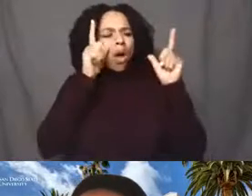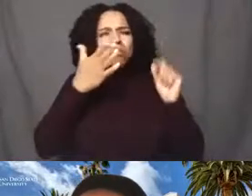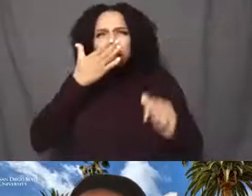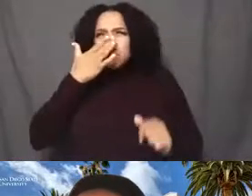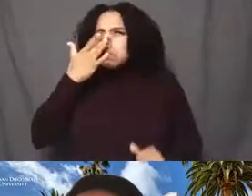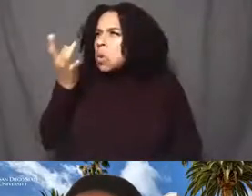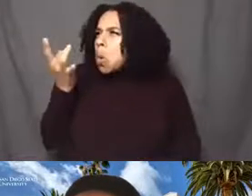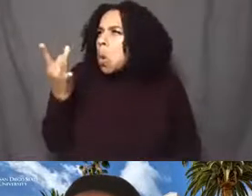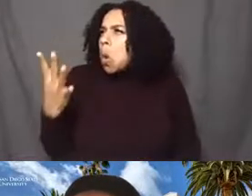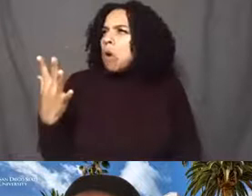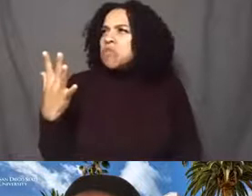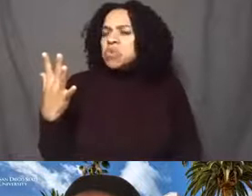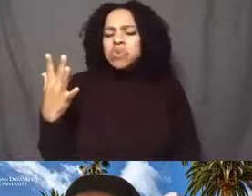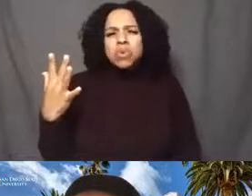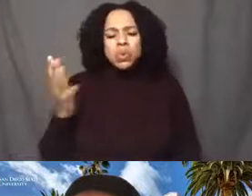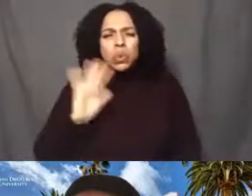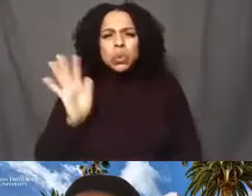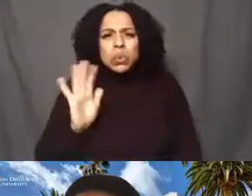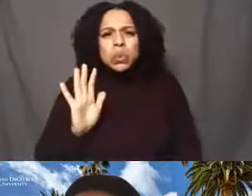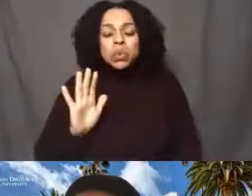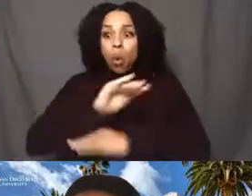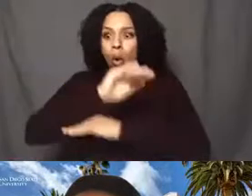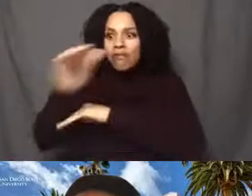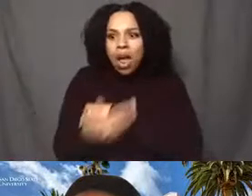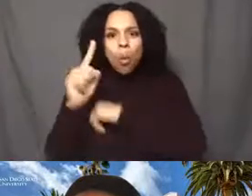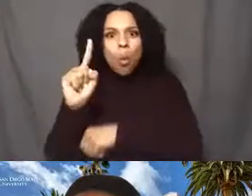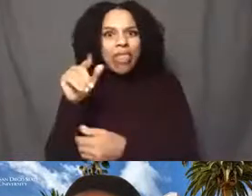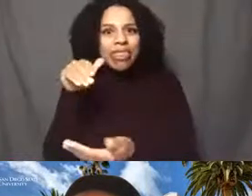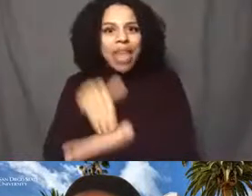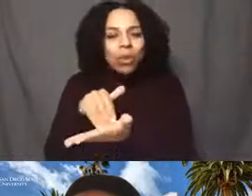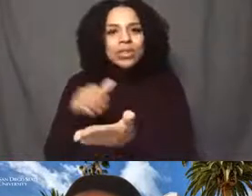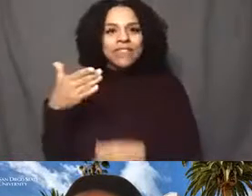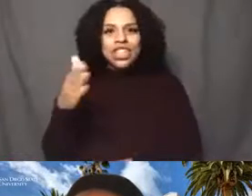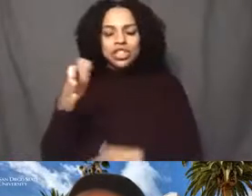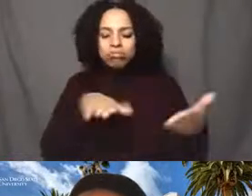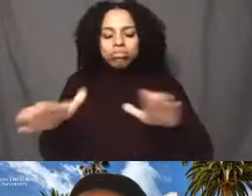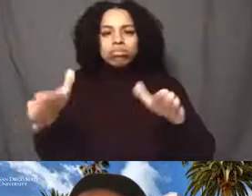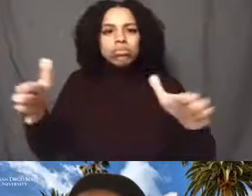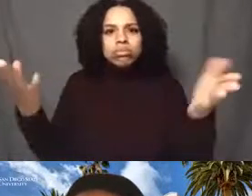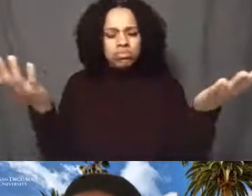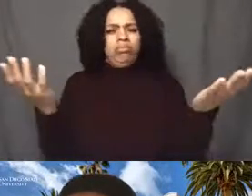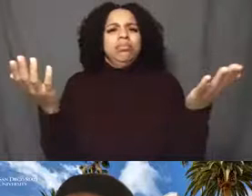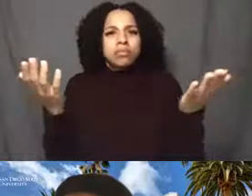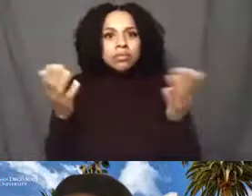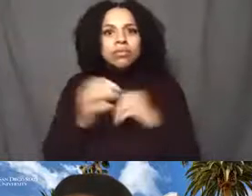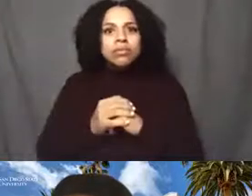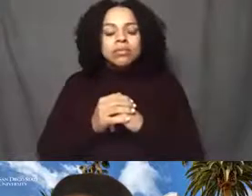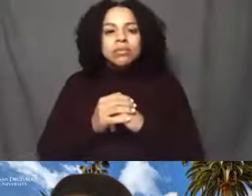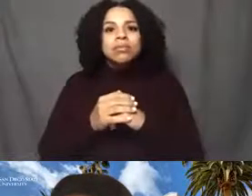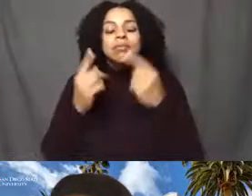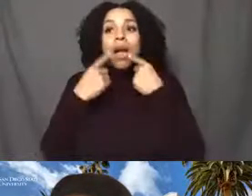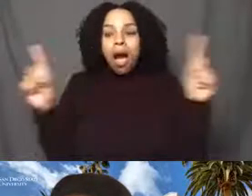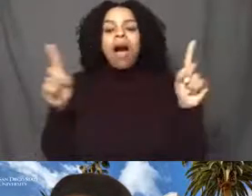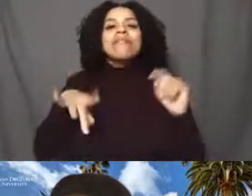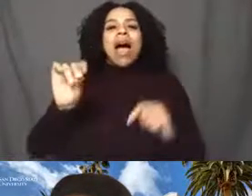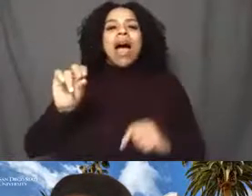ever experienced. Mysteriously overnight, 1,000 fish had died in the canal. After thorough analysis, they found that the oxygen levels